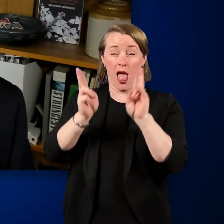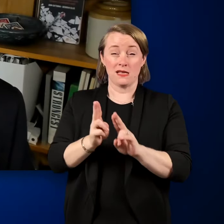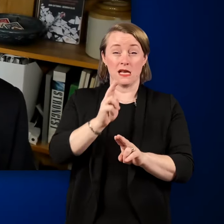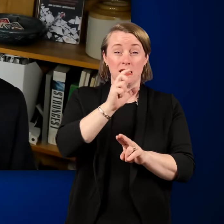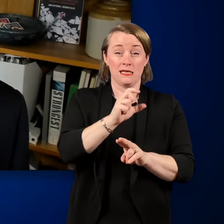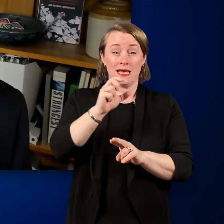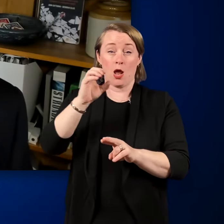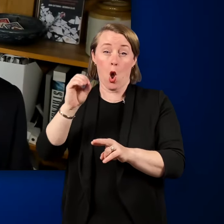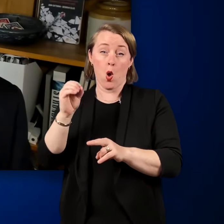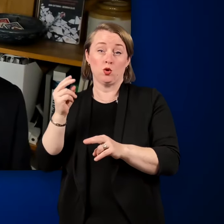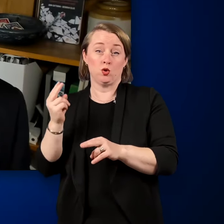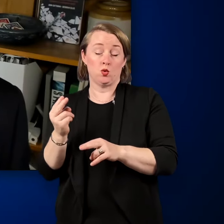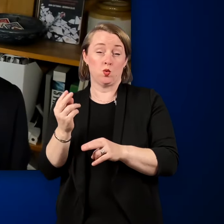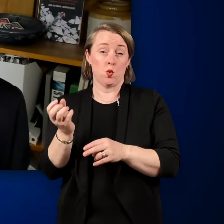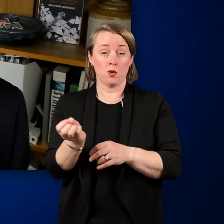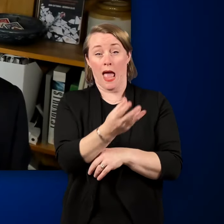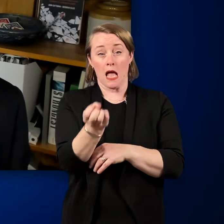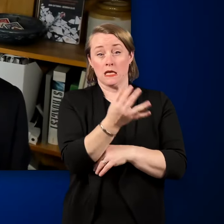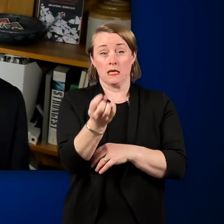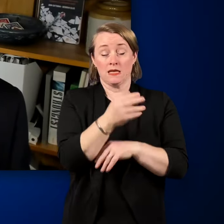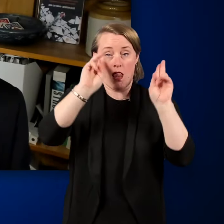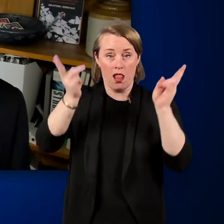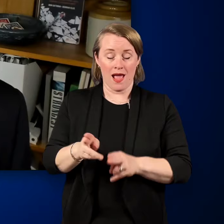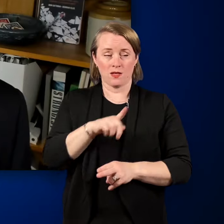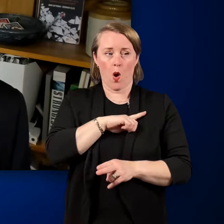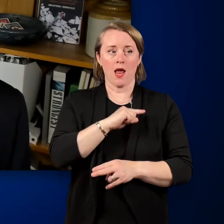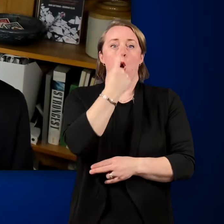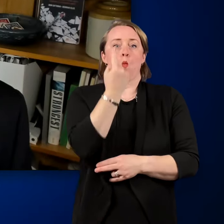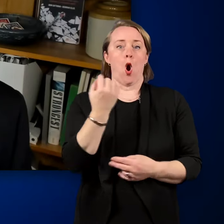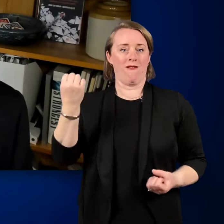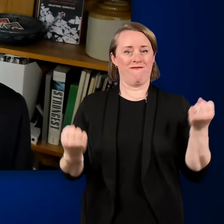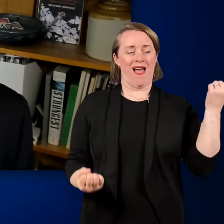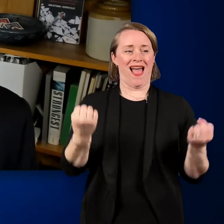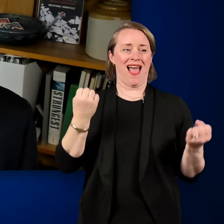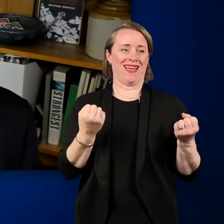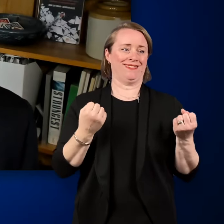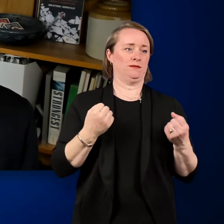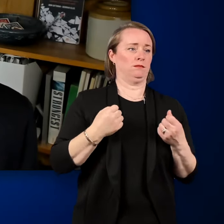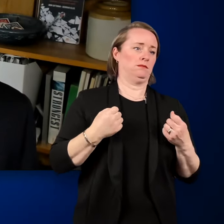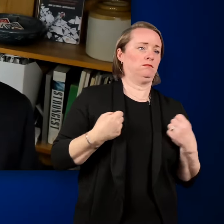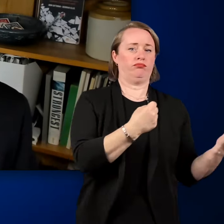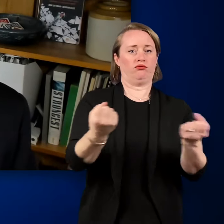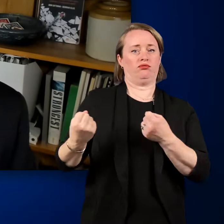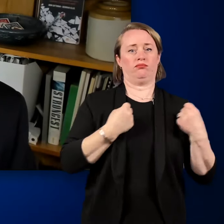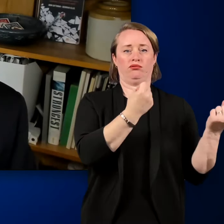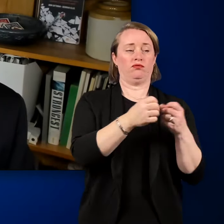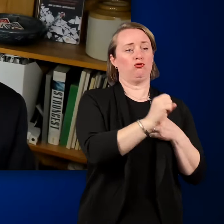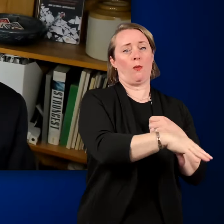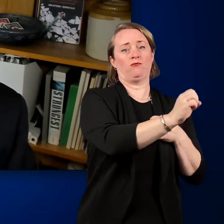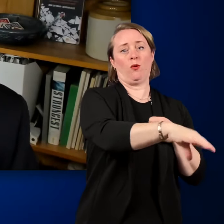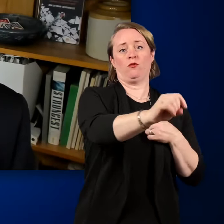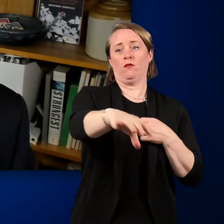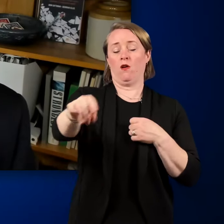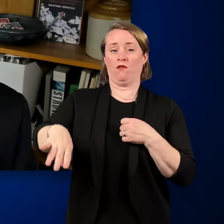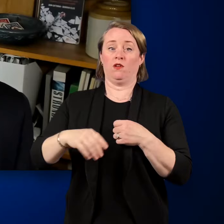you get it home delivered, because the van is doing about 180 drops per day. But the point is, if we buy